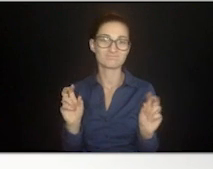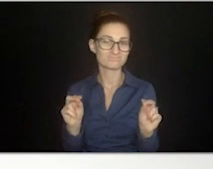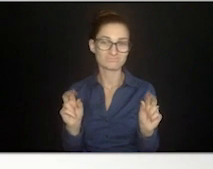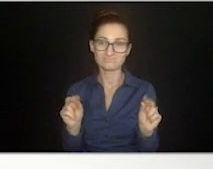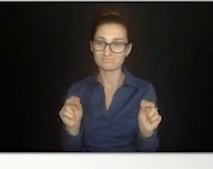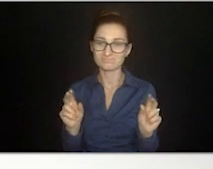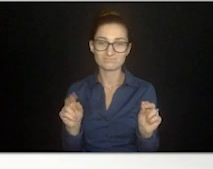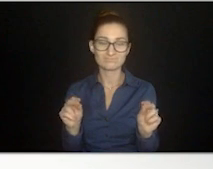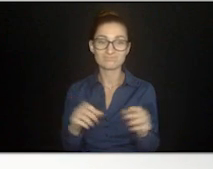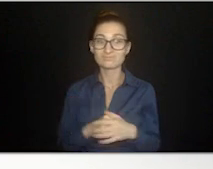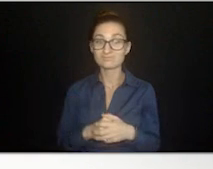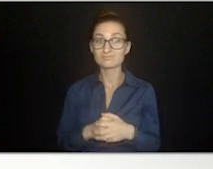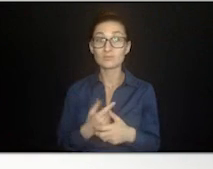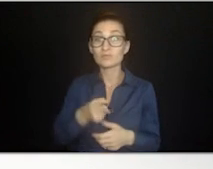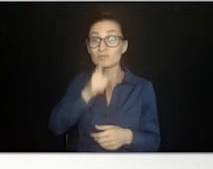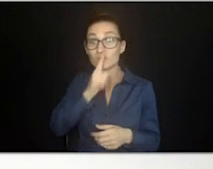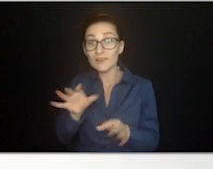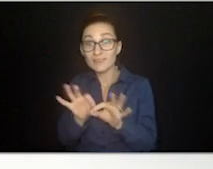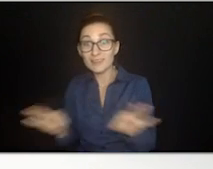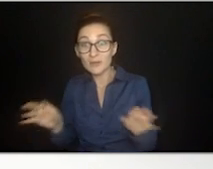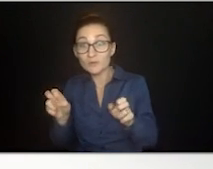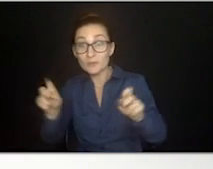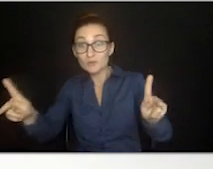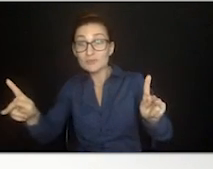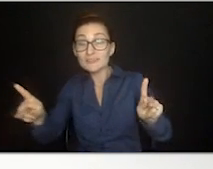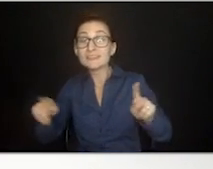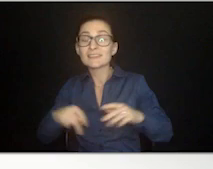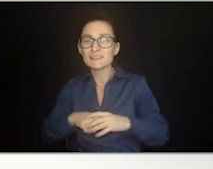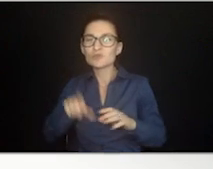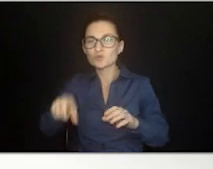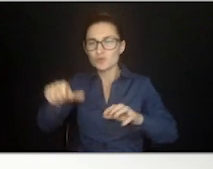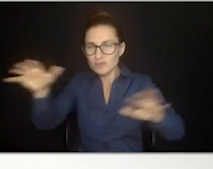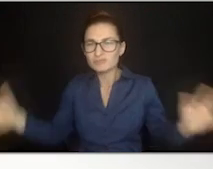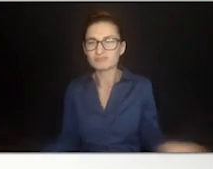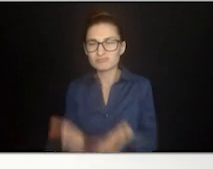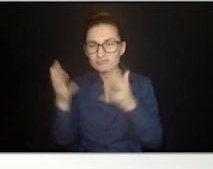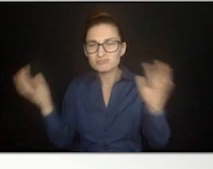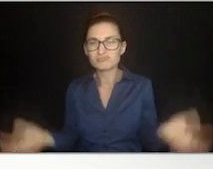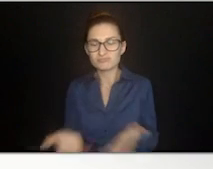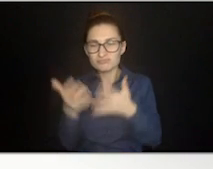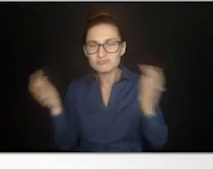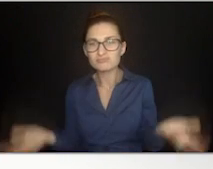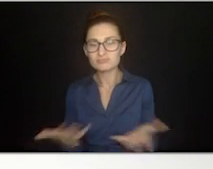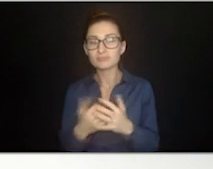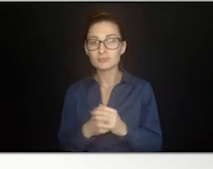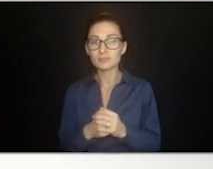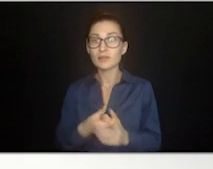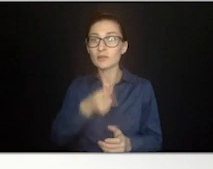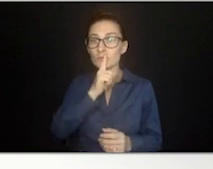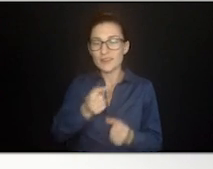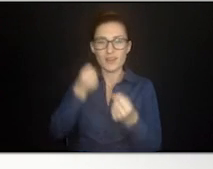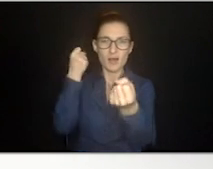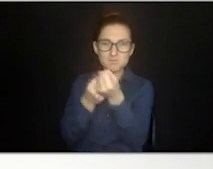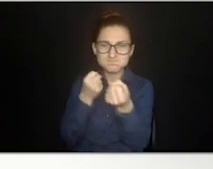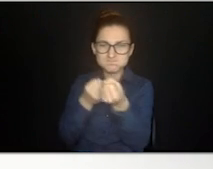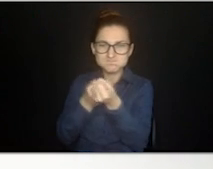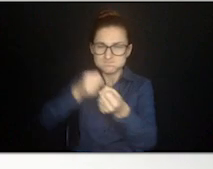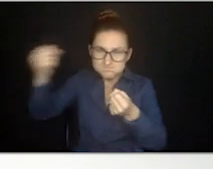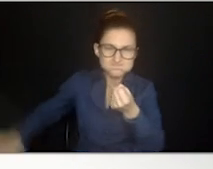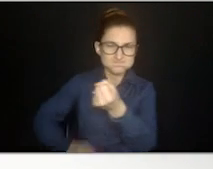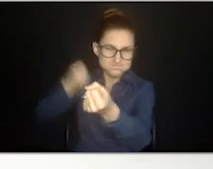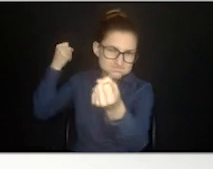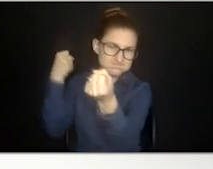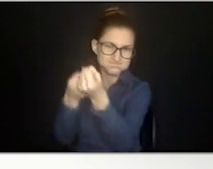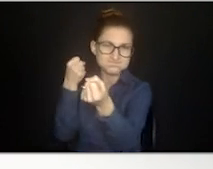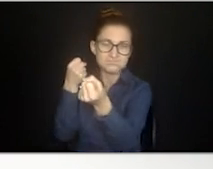and authentic language opportunities every moment you get. Be their fiercest advocate and let them know that they matter. And